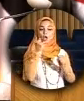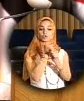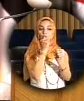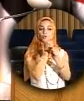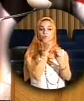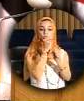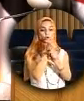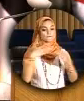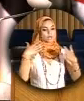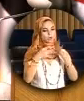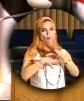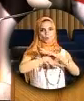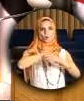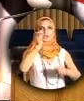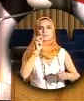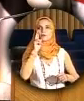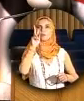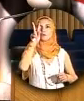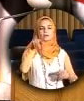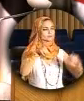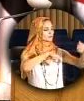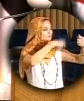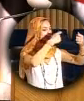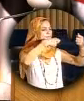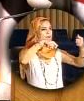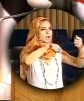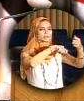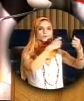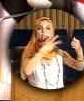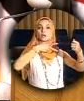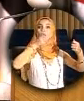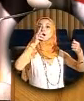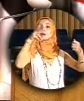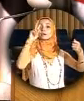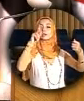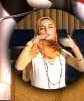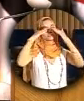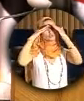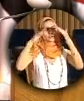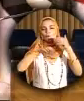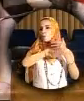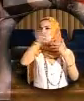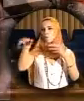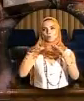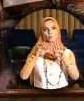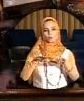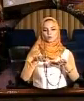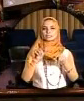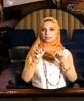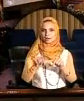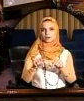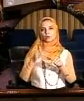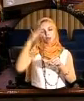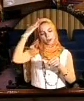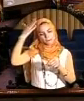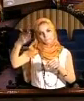class, international first class music, which will be performed today. Shukran wujudkum ma'ana al-naharda, wa rahab bil banati min al-Nur. Thank